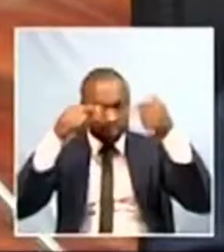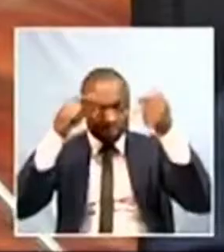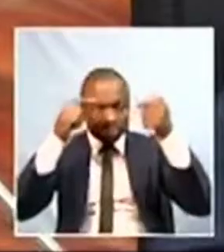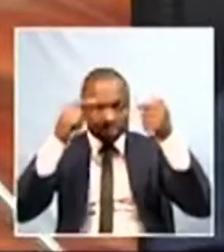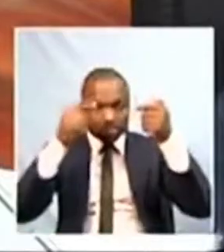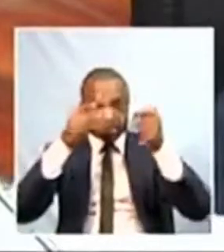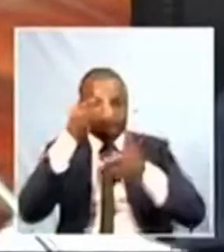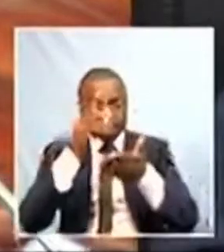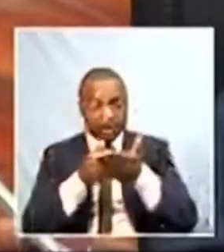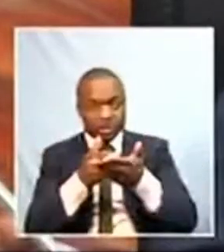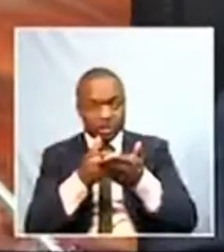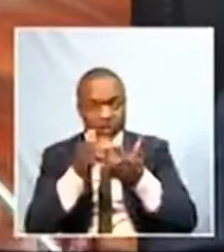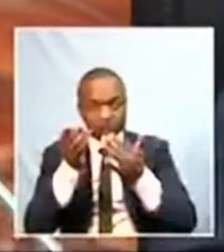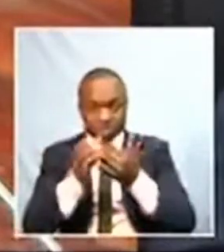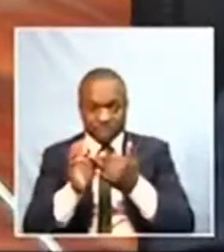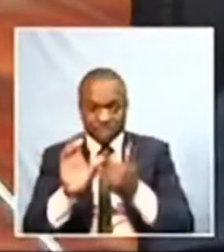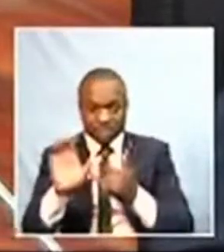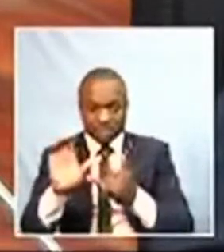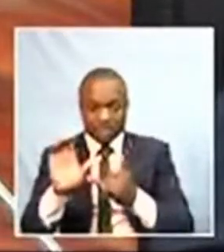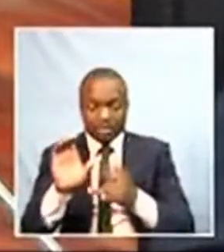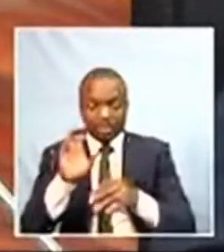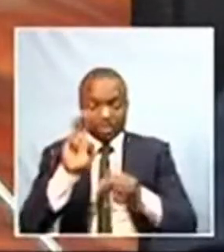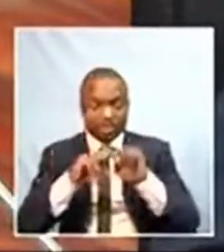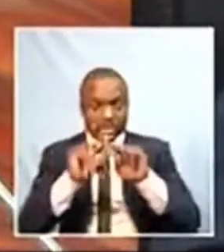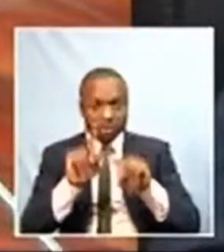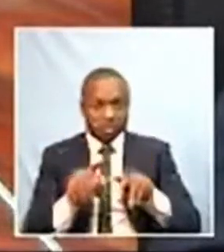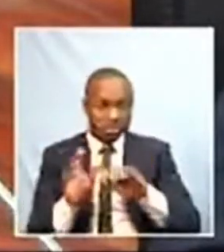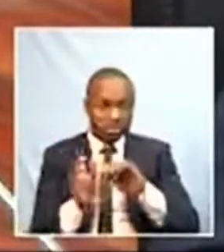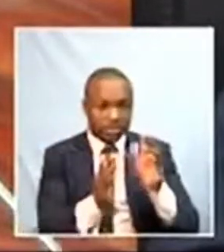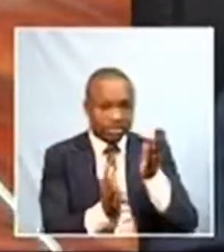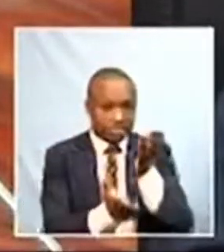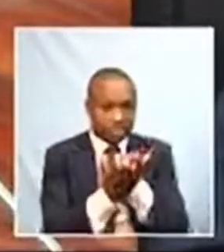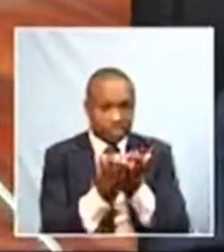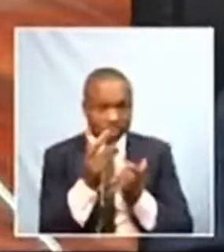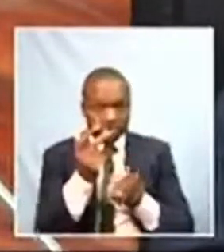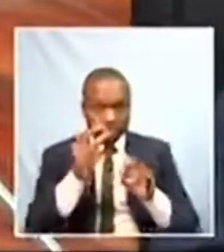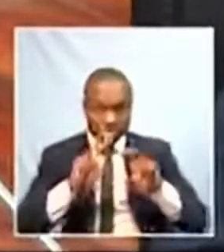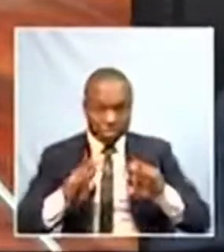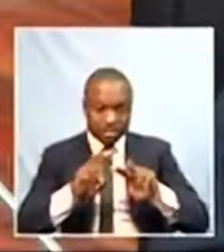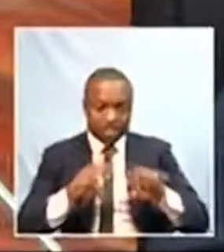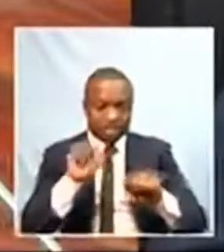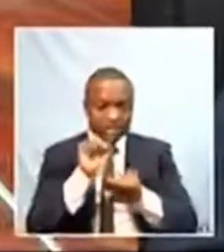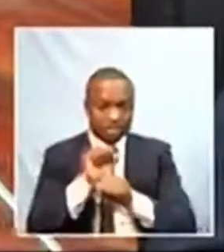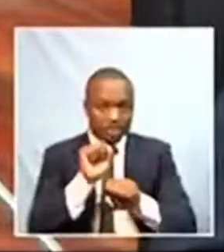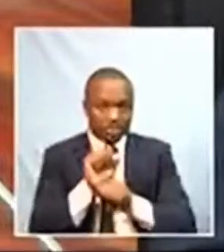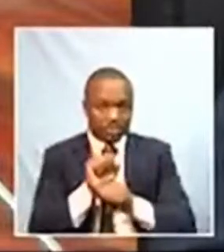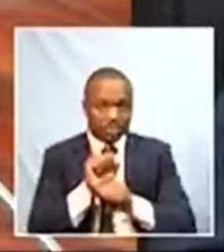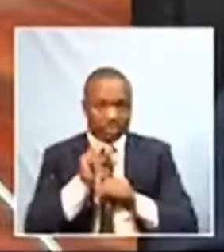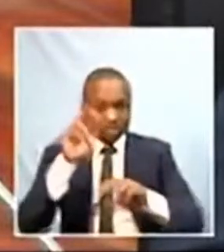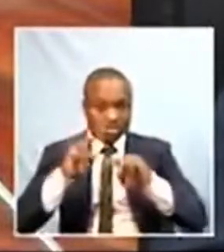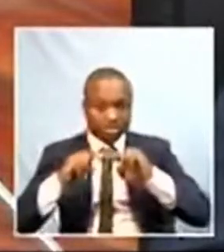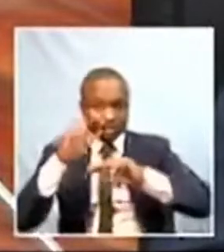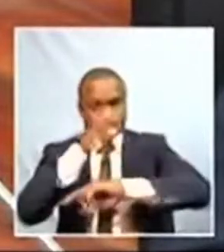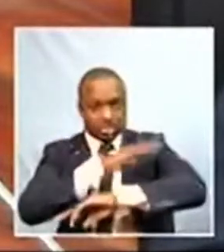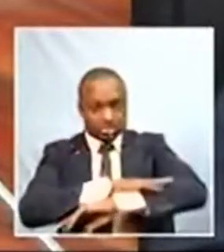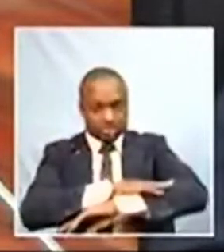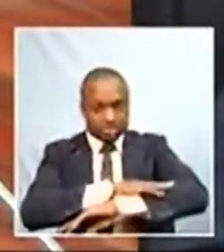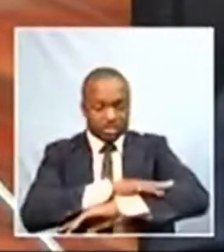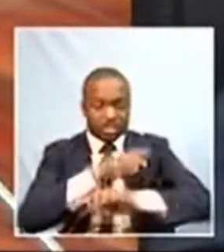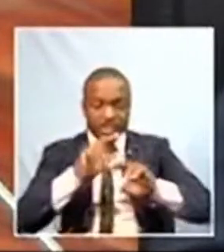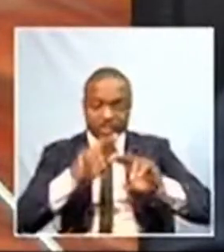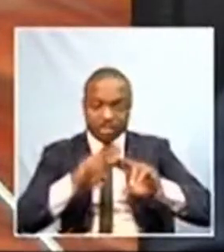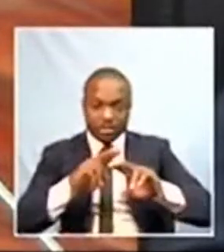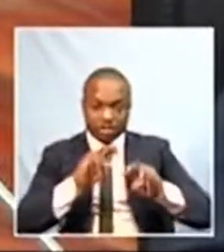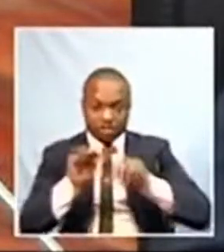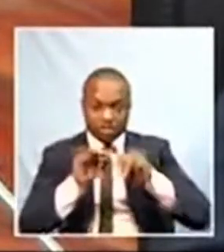this component. Chair, we move to Appendix 13, analysis of the performance of desks.